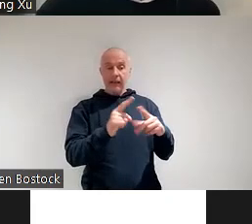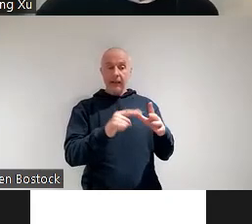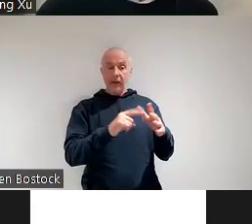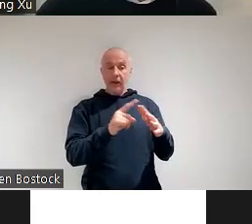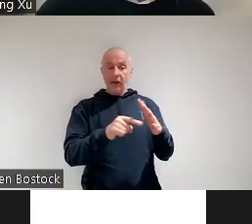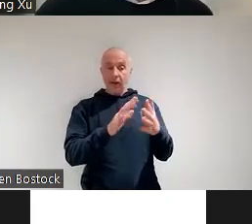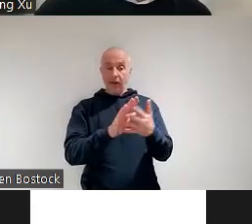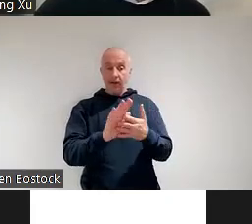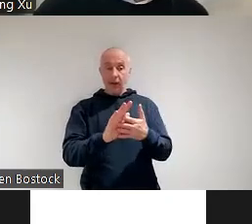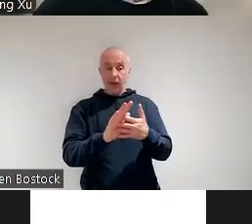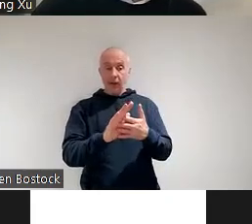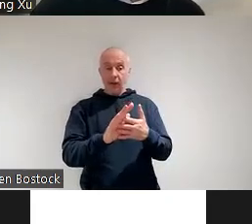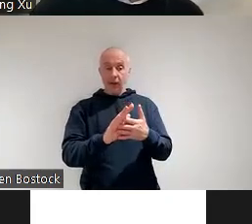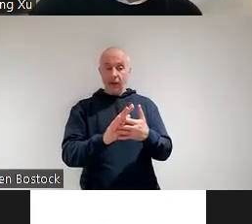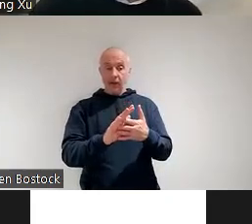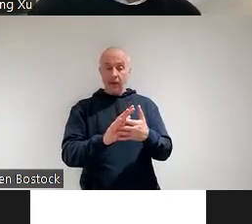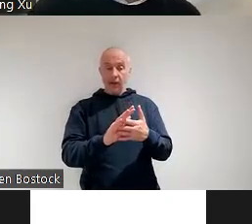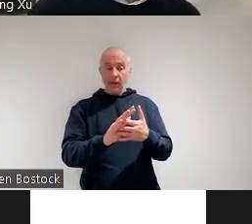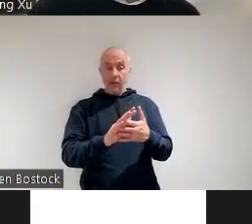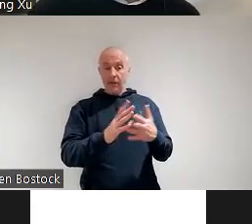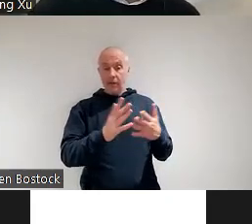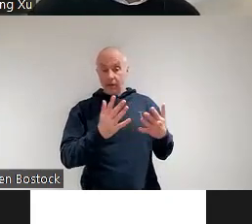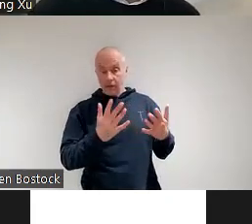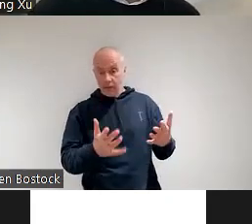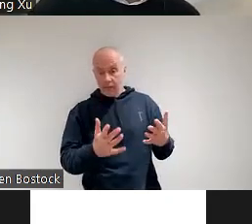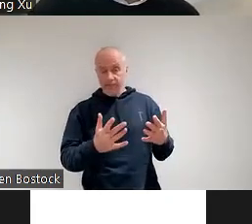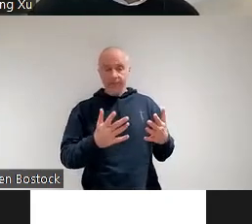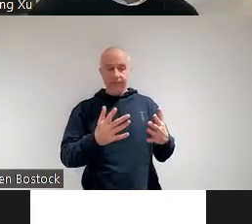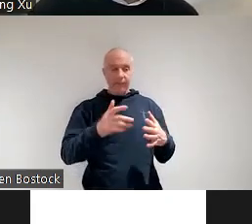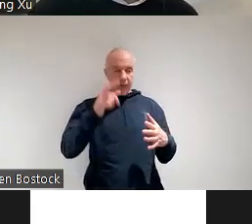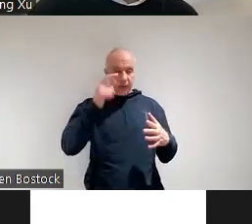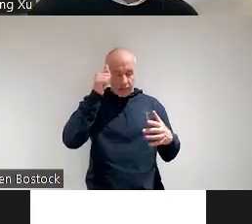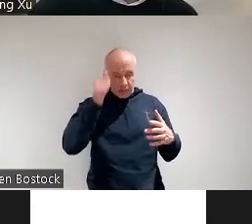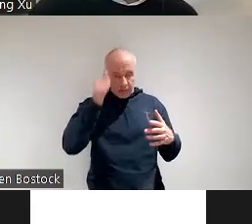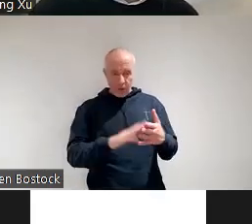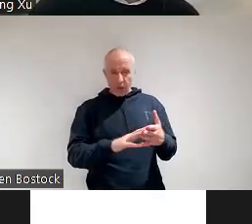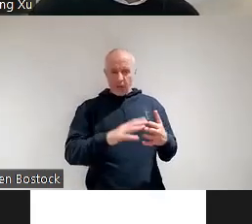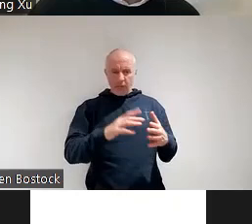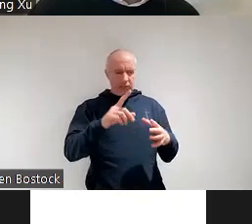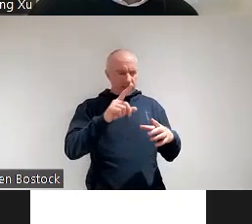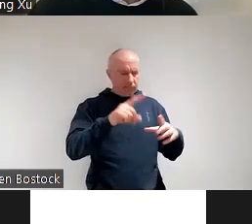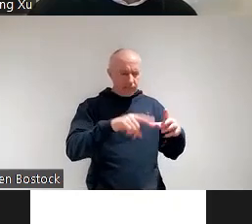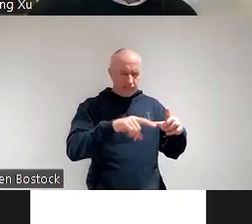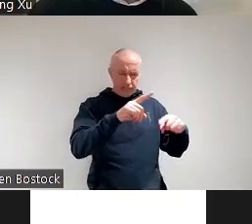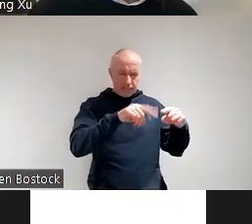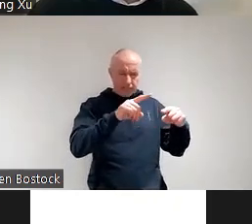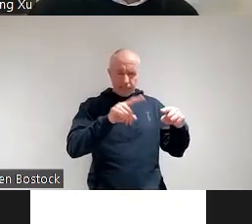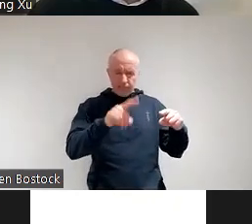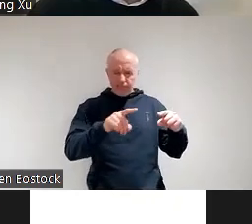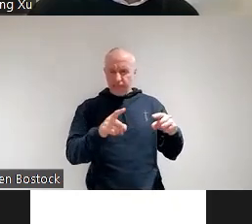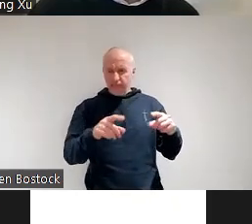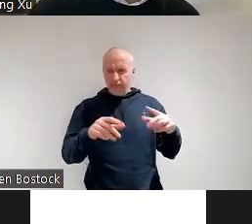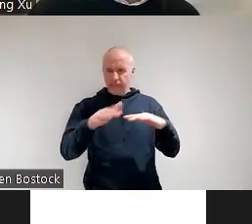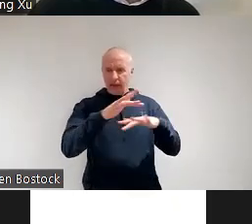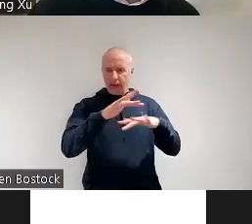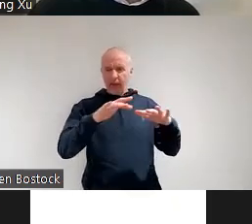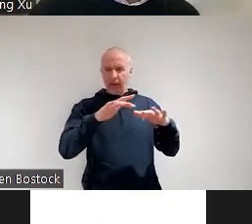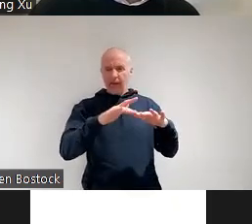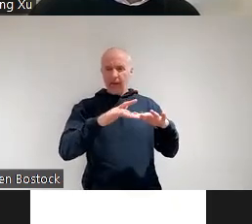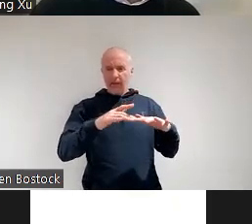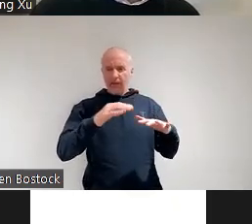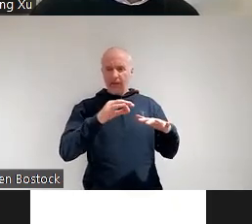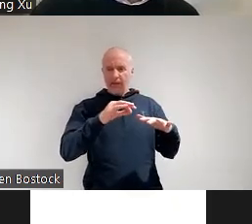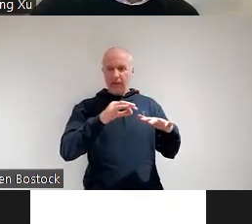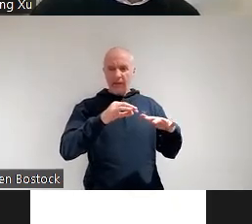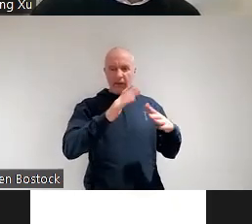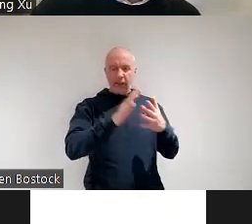all the common mode noise, you tend to put a lot of like Y cap or X cap